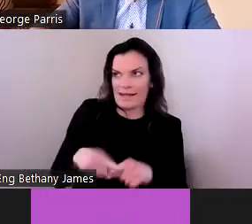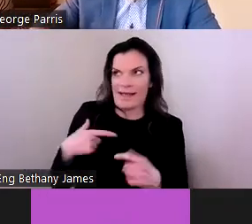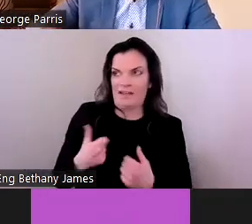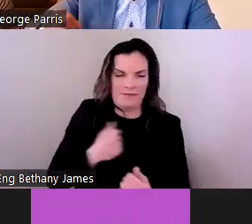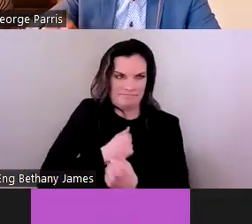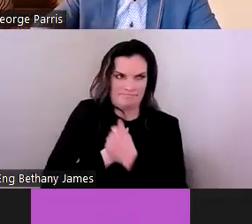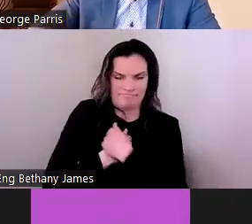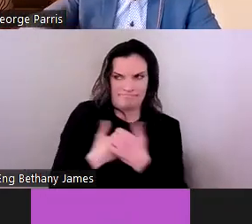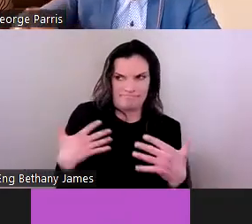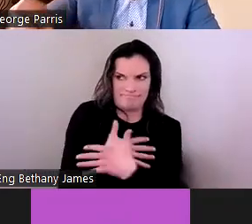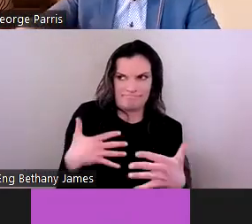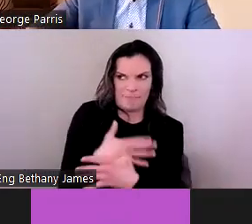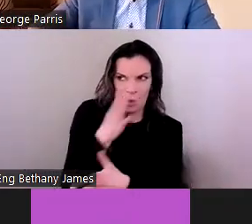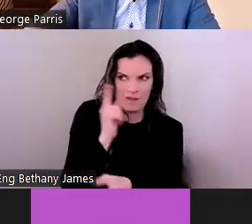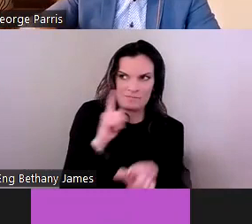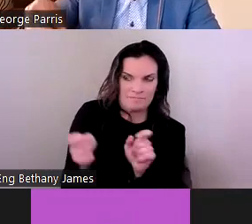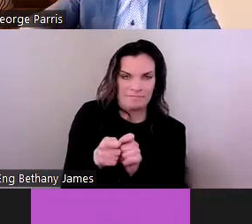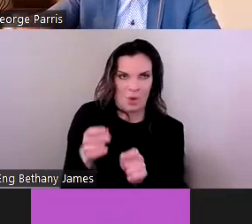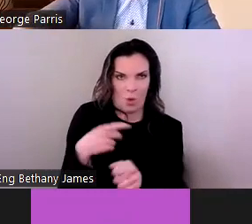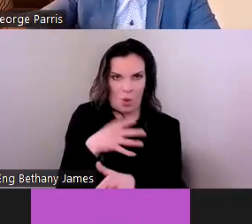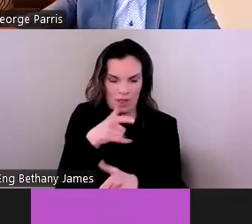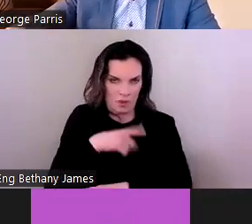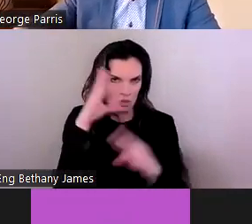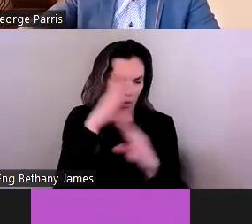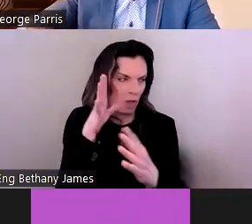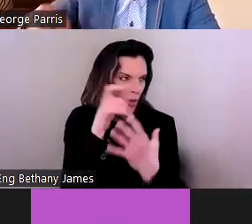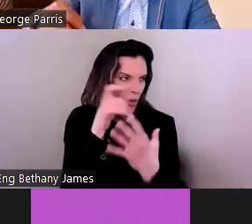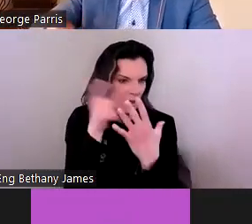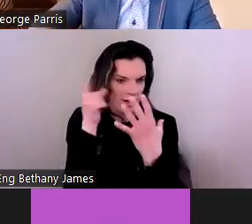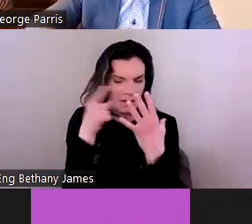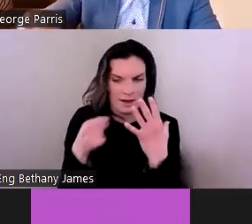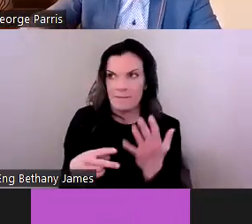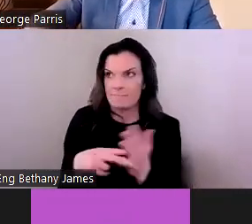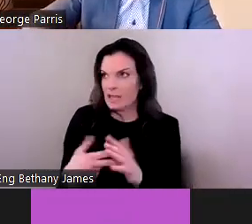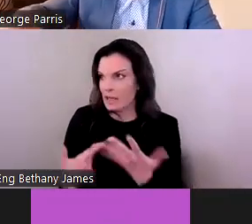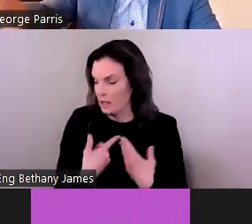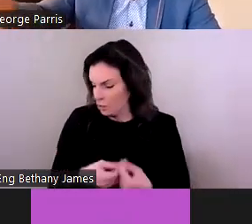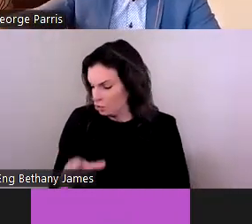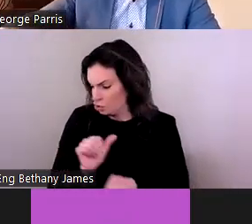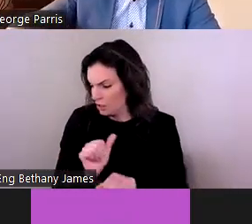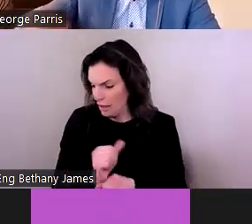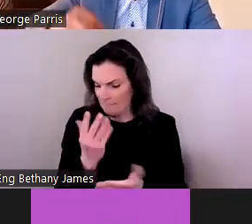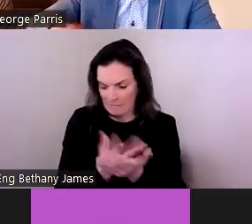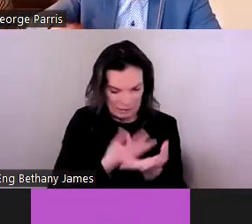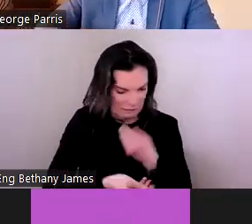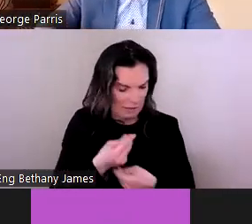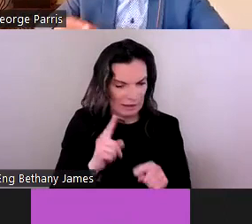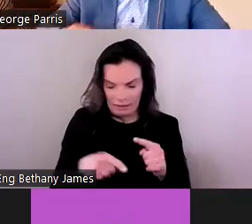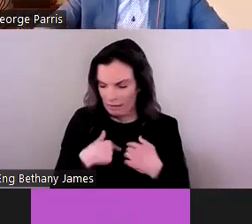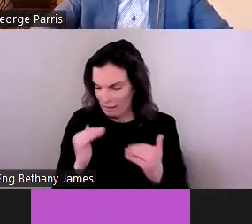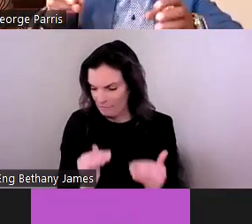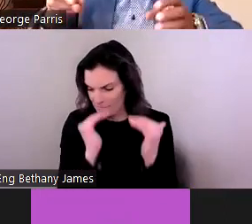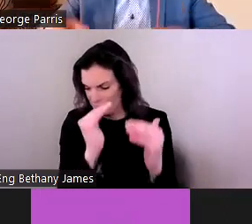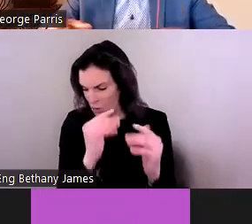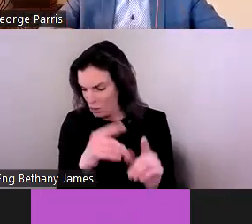be reprimanded, or there could be consequences that could lead to job loss, or that could lead to them not being promoted. things of that